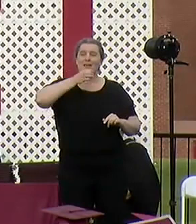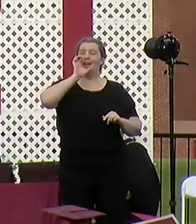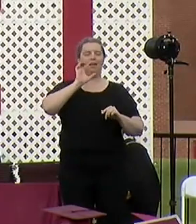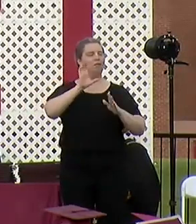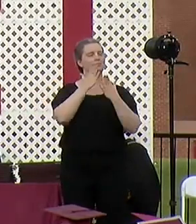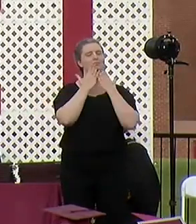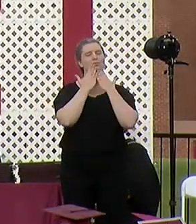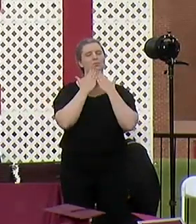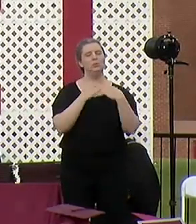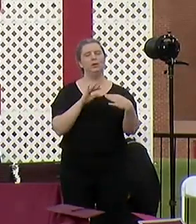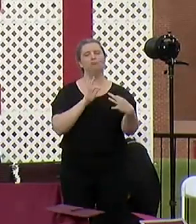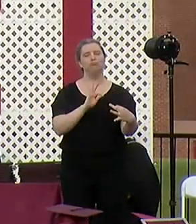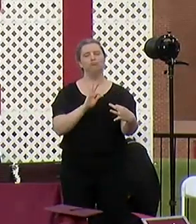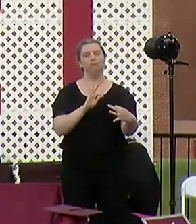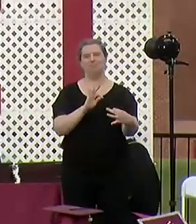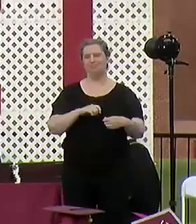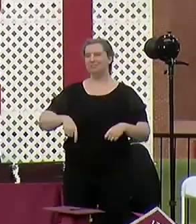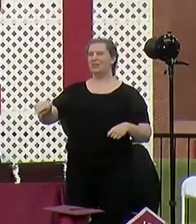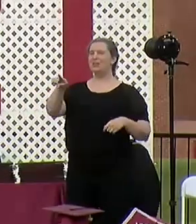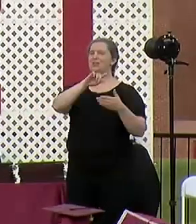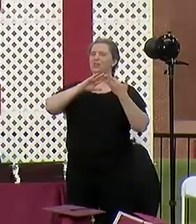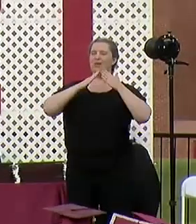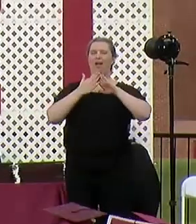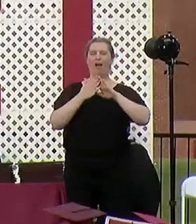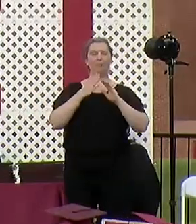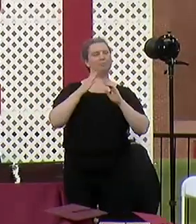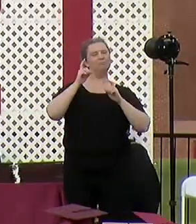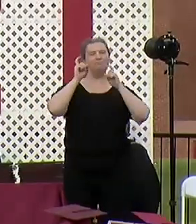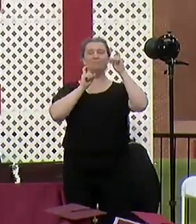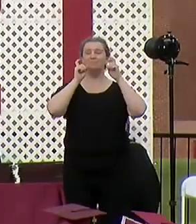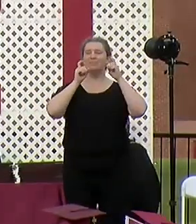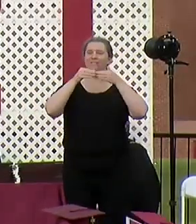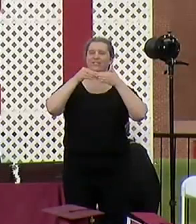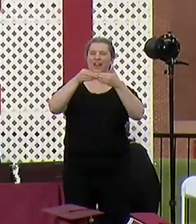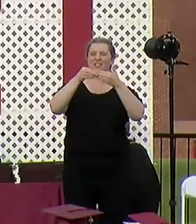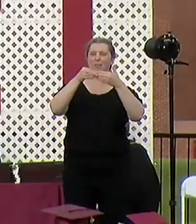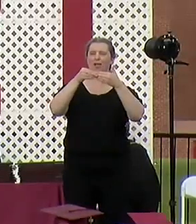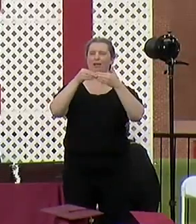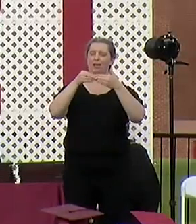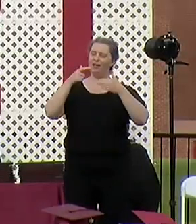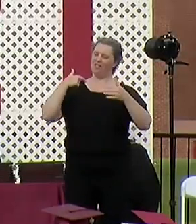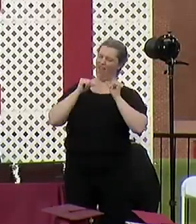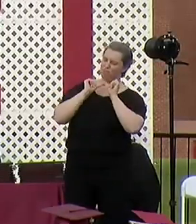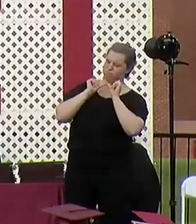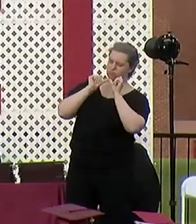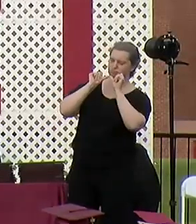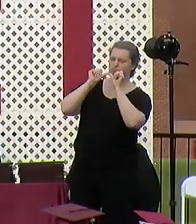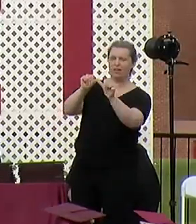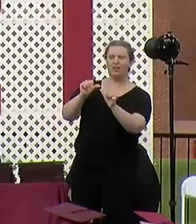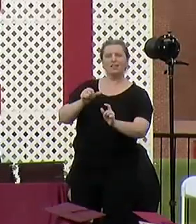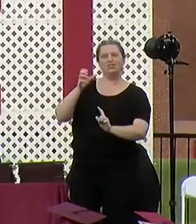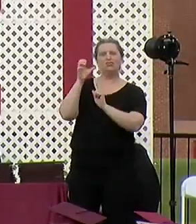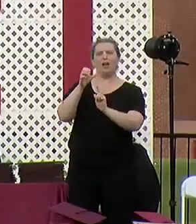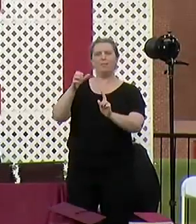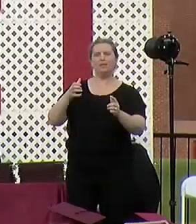21, you have become the faces of flexibility, rock stars of resiliency, champions of